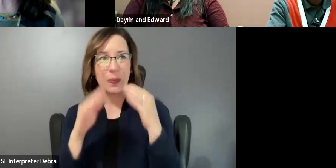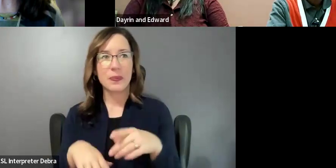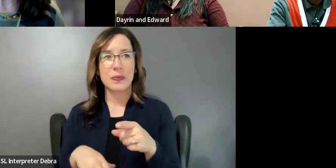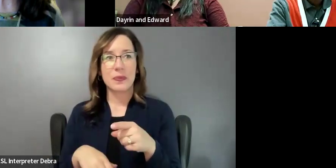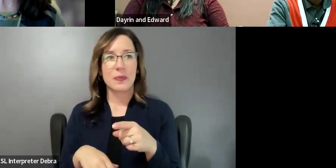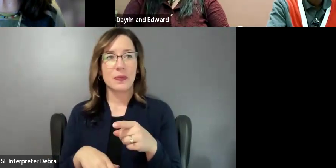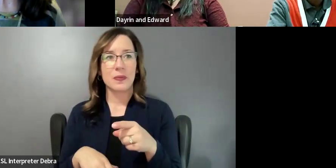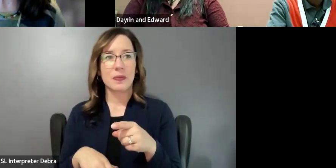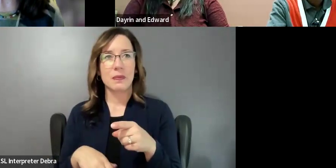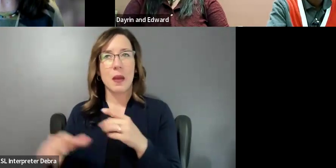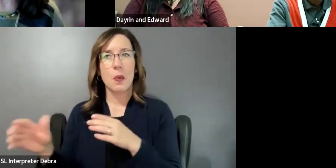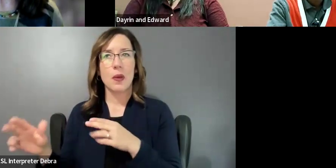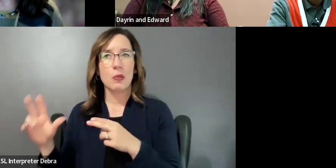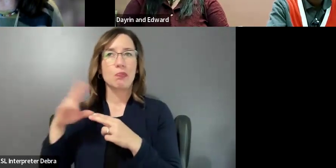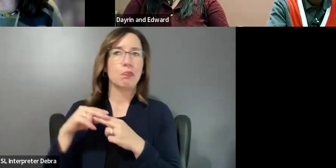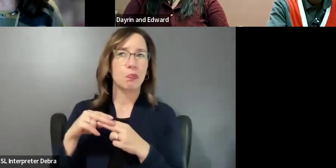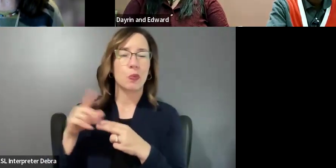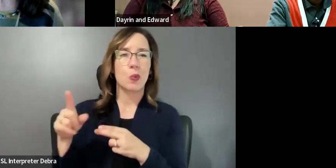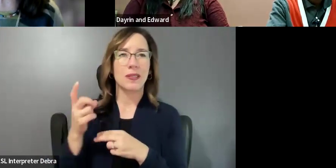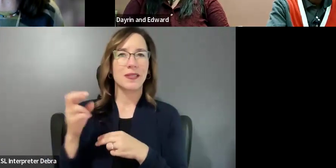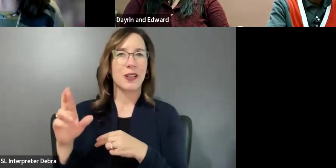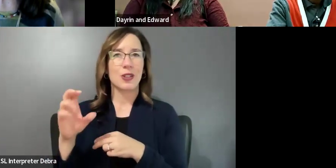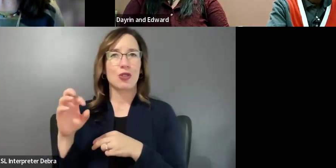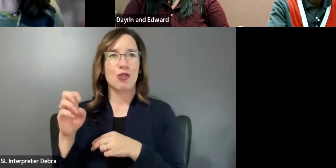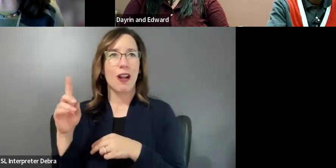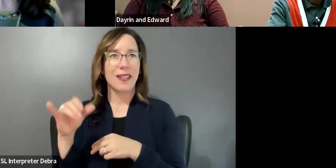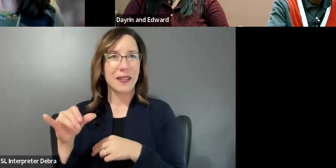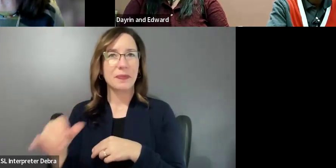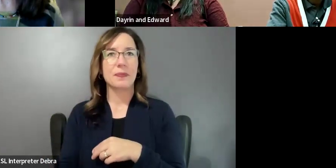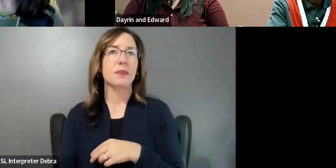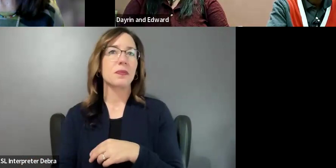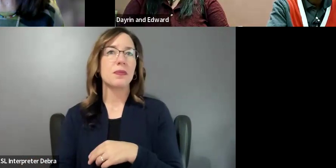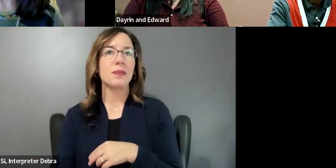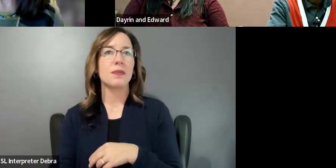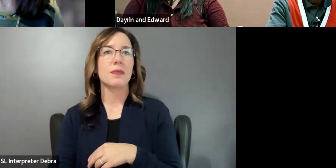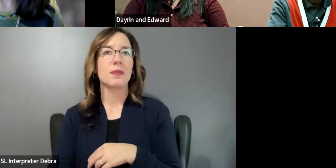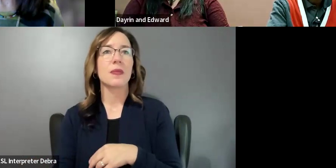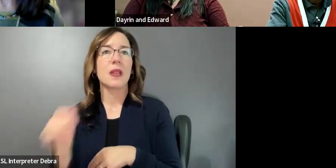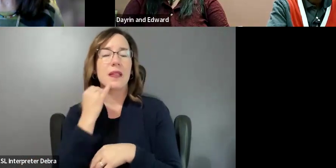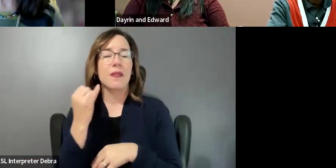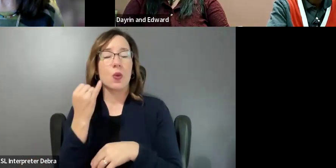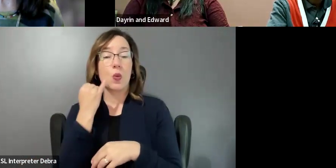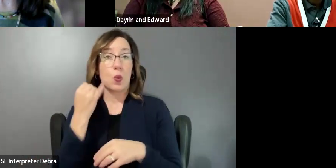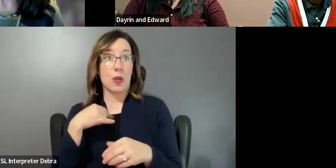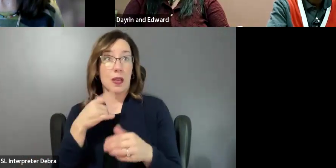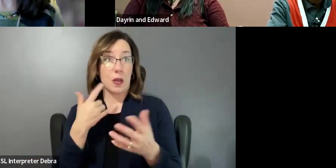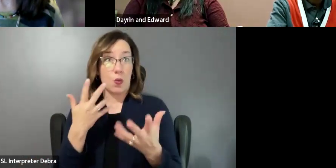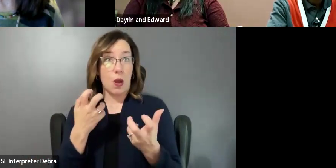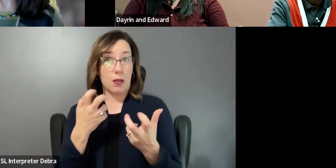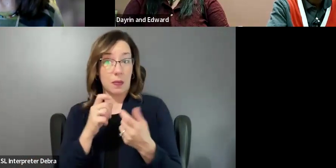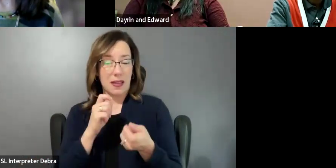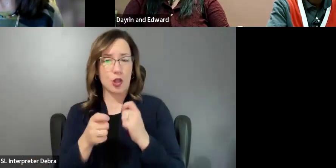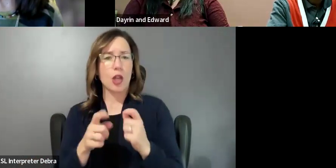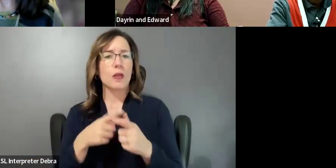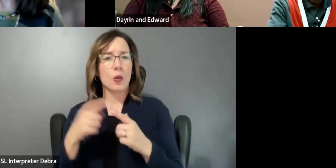coattail off Dr. Crotty and just say that if we all wanted to begin to make this change, we would all get the profile card and